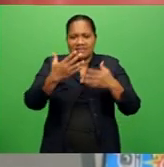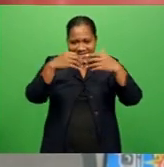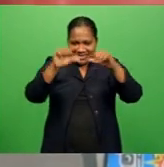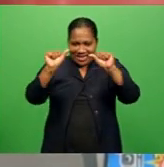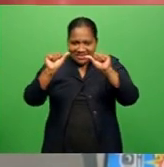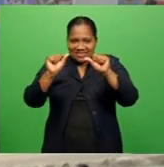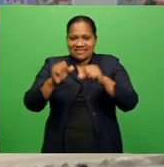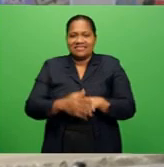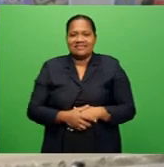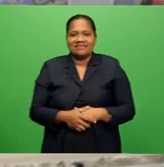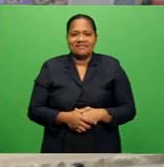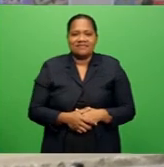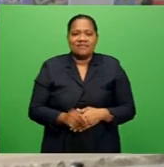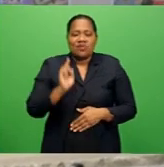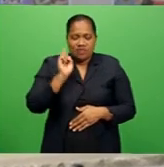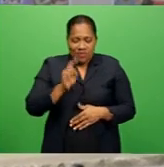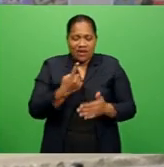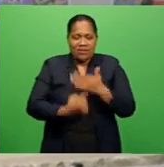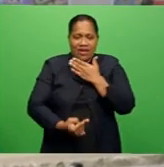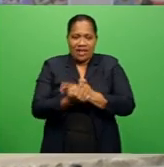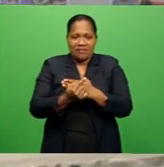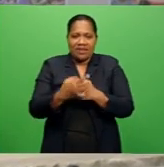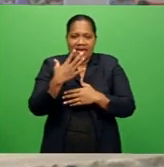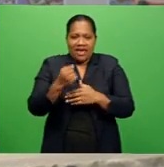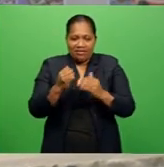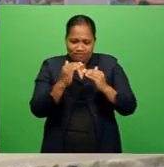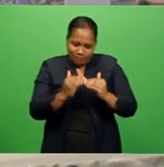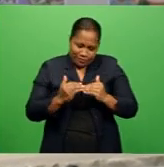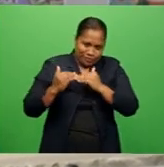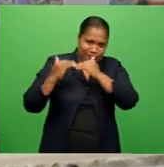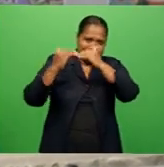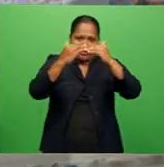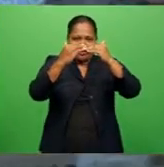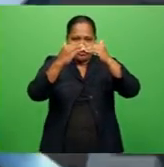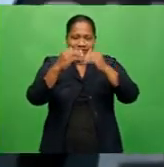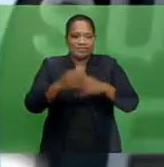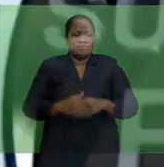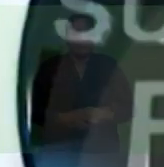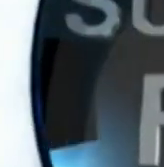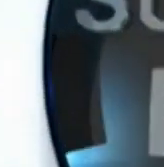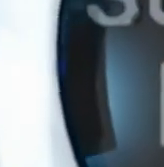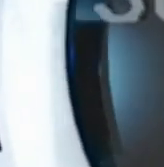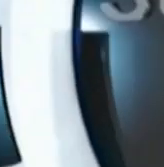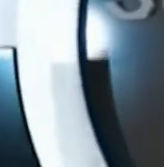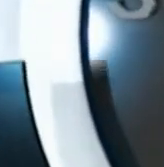stepping stone to greater heights. Kritika Kumar, FBC News.